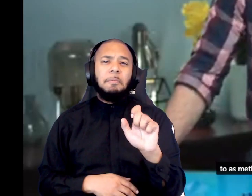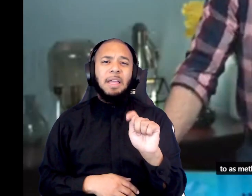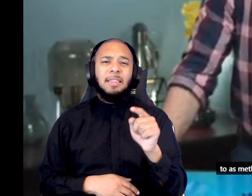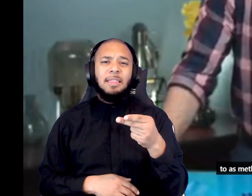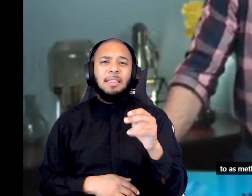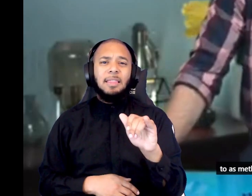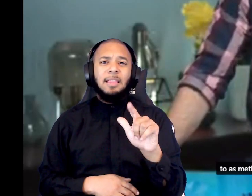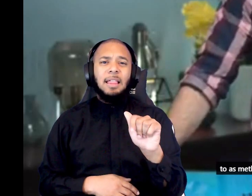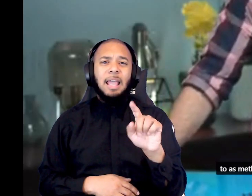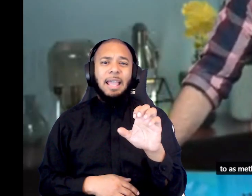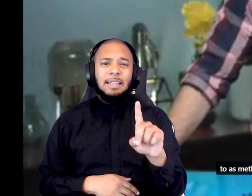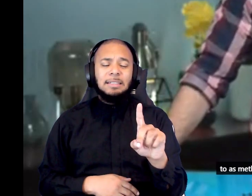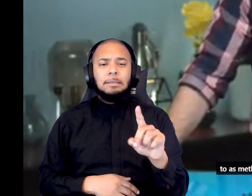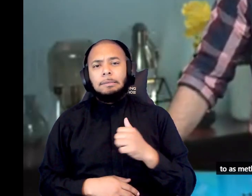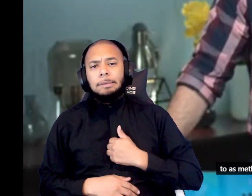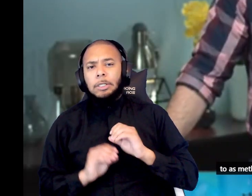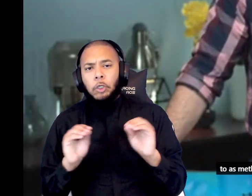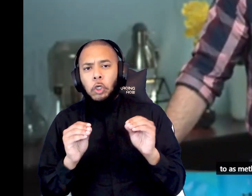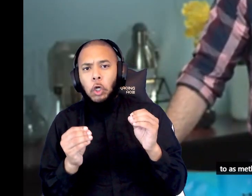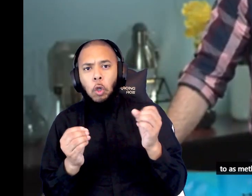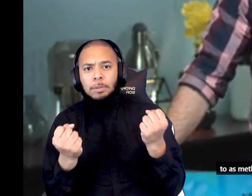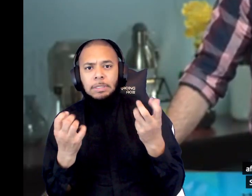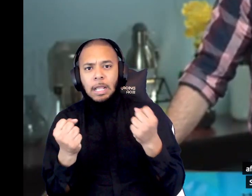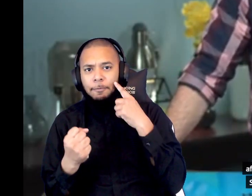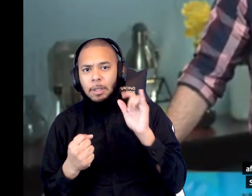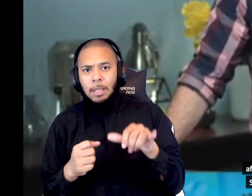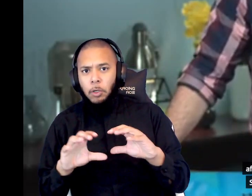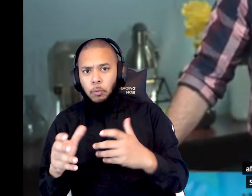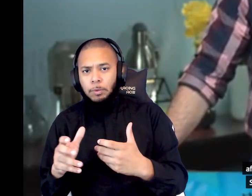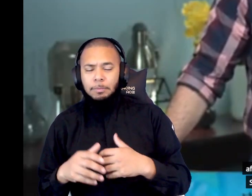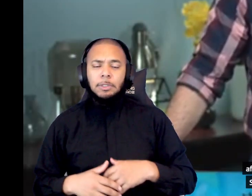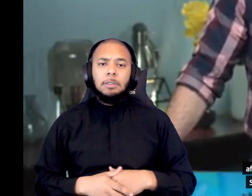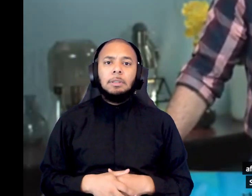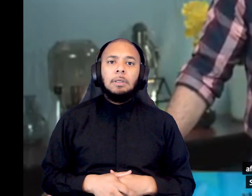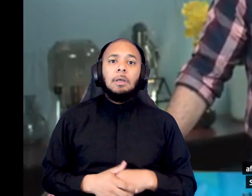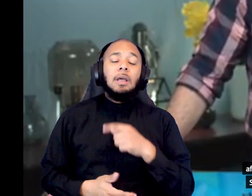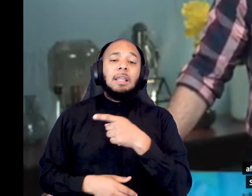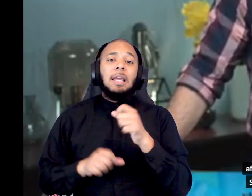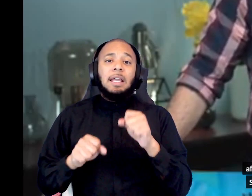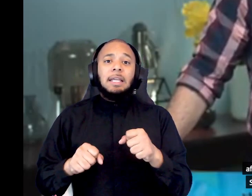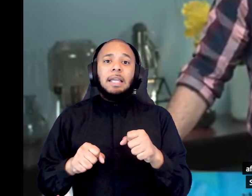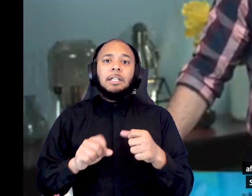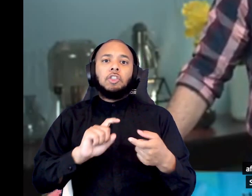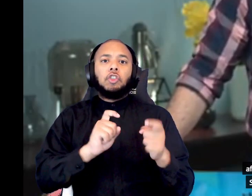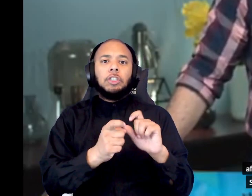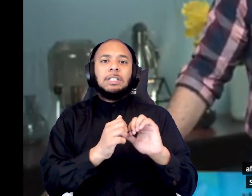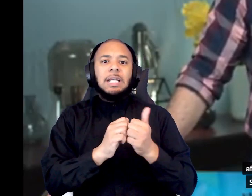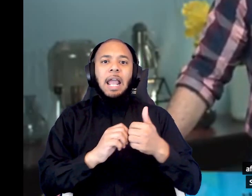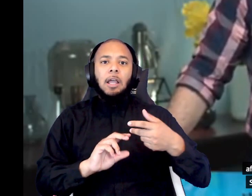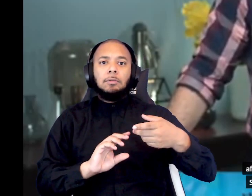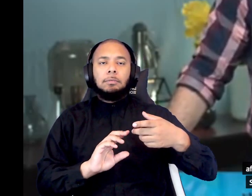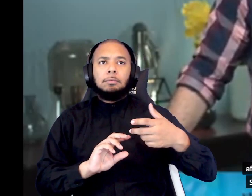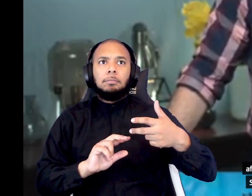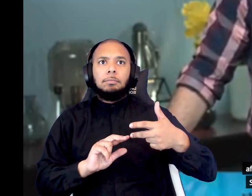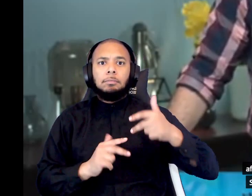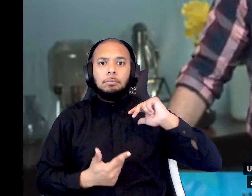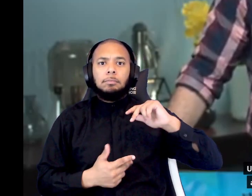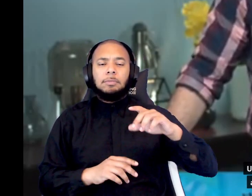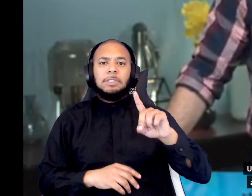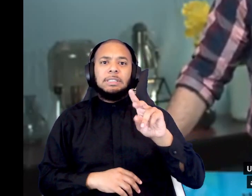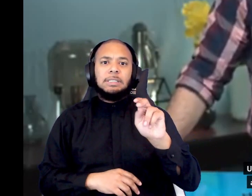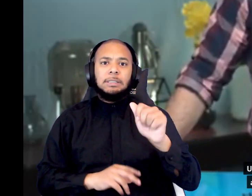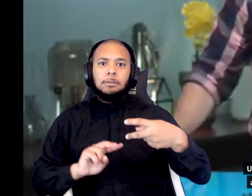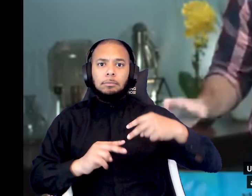compounds. When a methyl group is added to DNA, it can affect the expression of a gene. So that's a pretty big